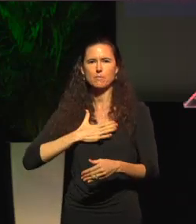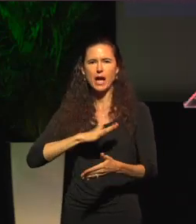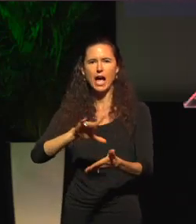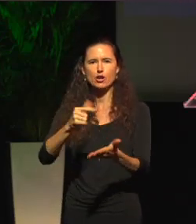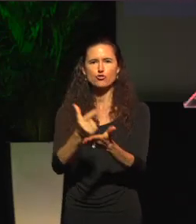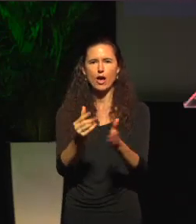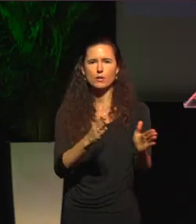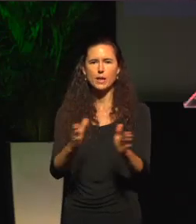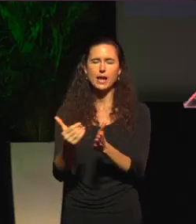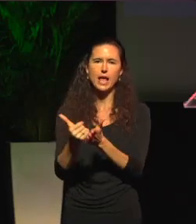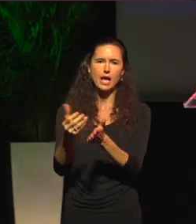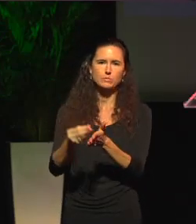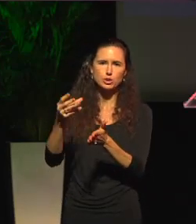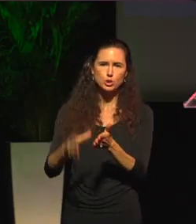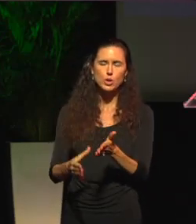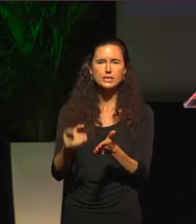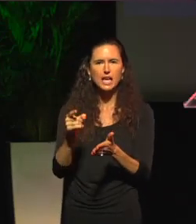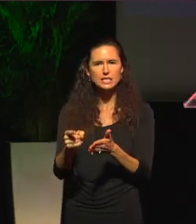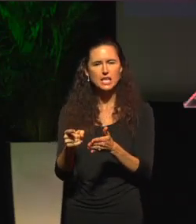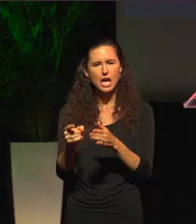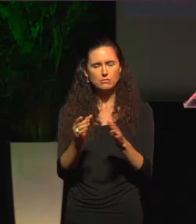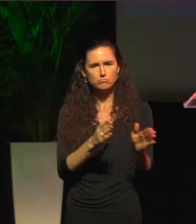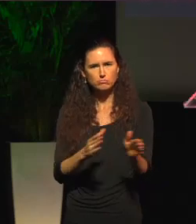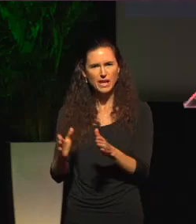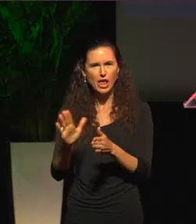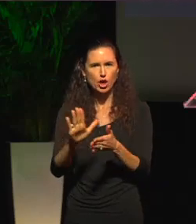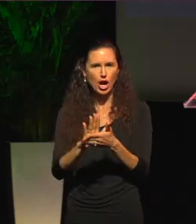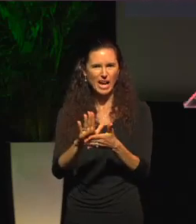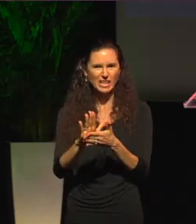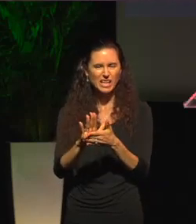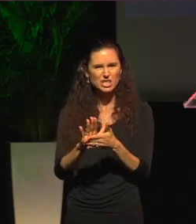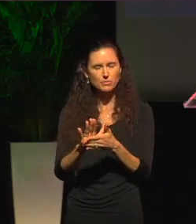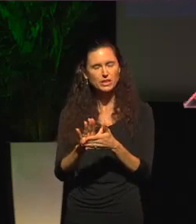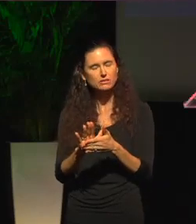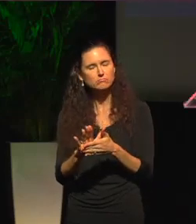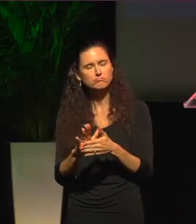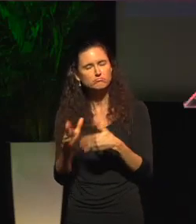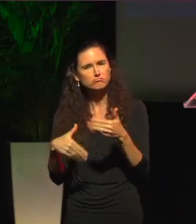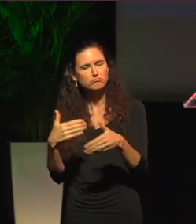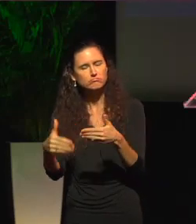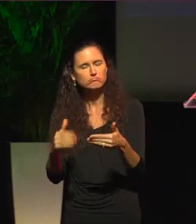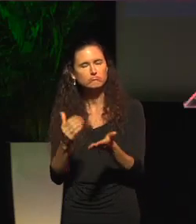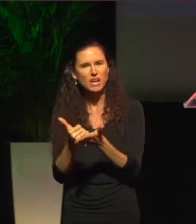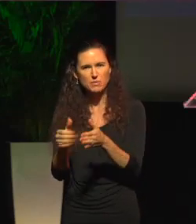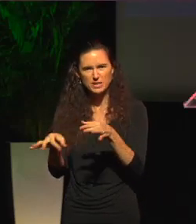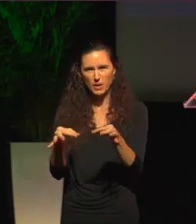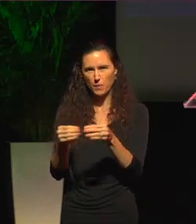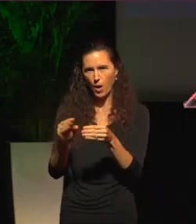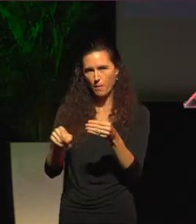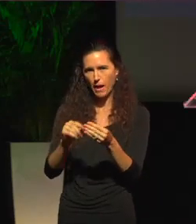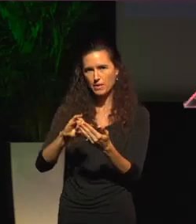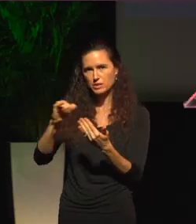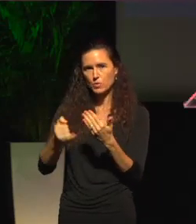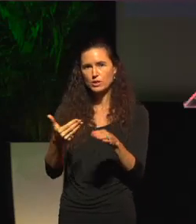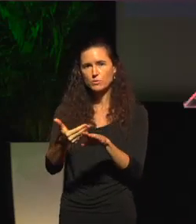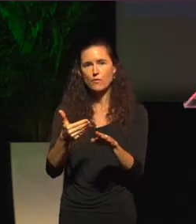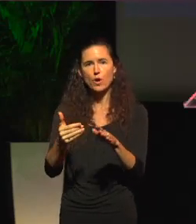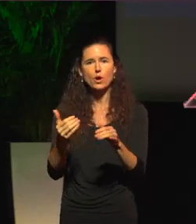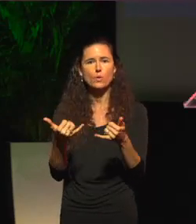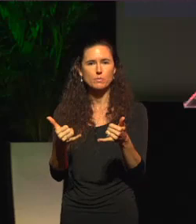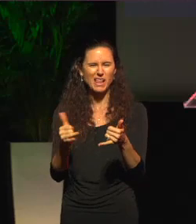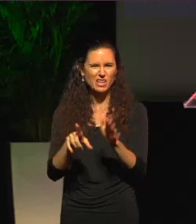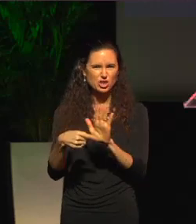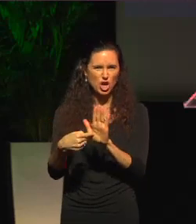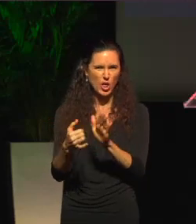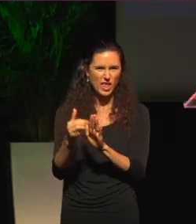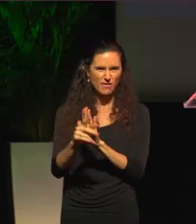they map out their academic journey. Sarah has asked fellow colleagues to help explain more about the project. But before we play that video, we do have another